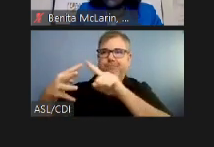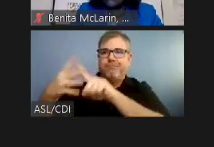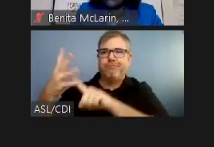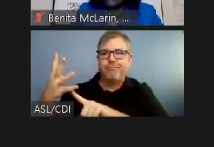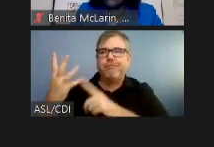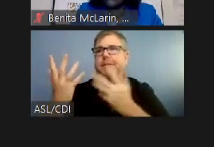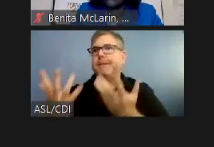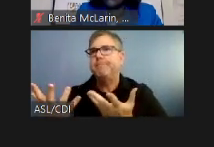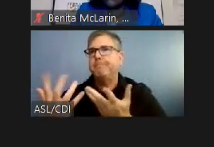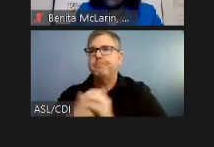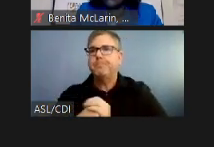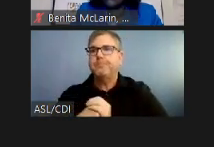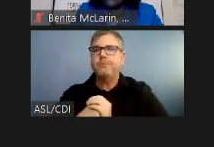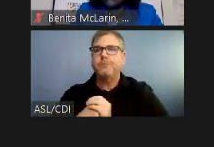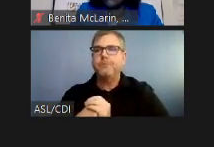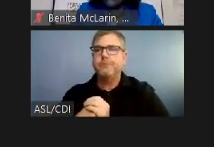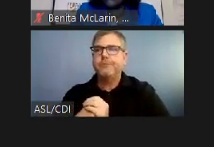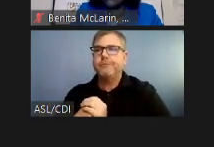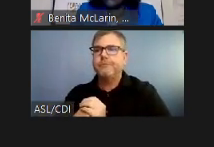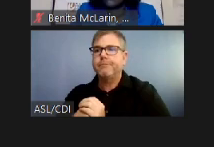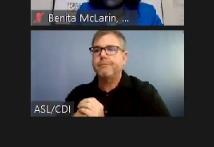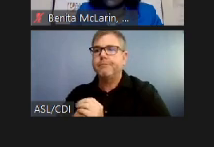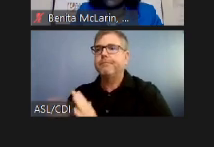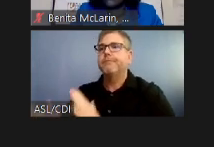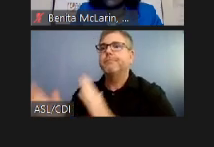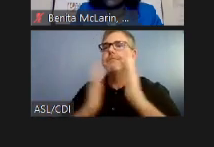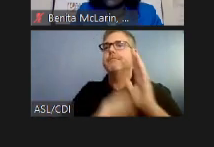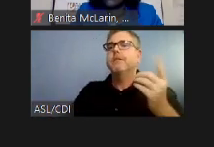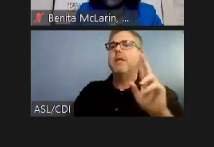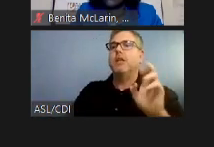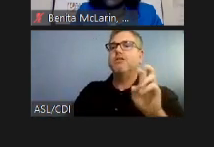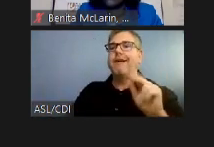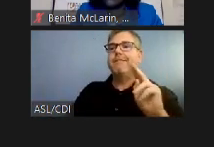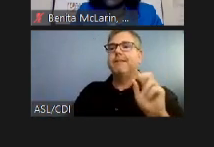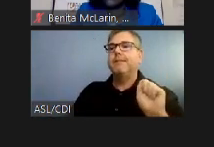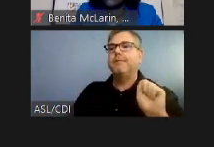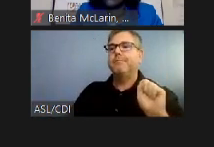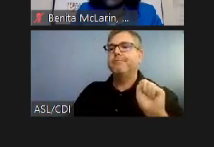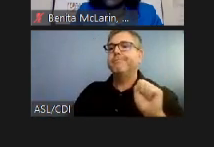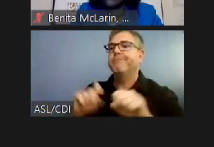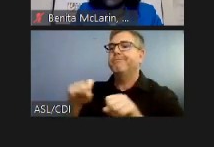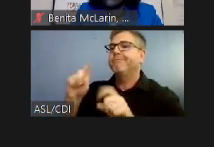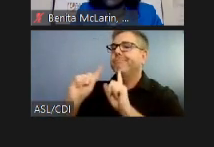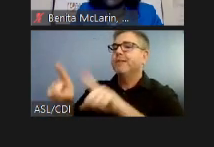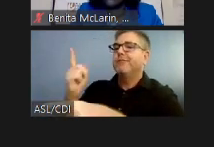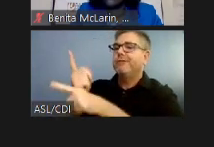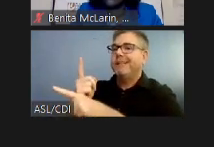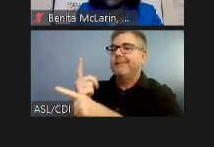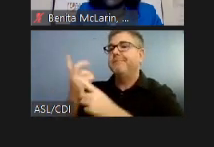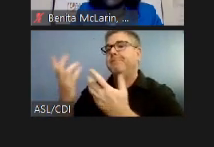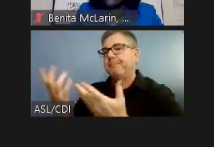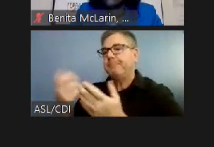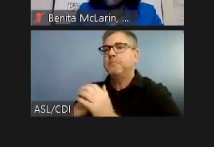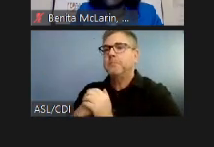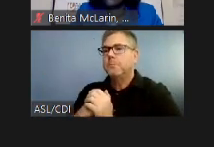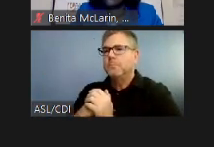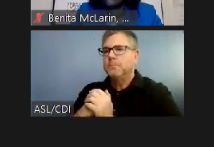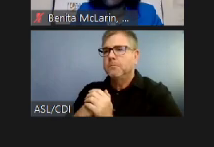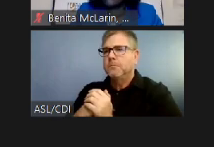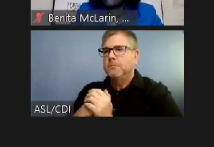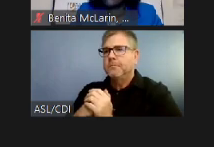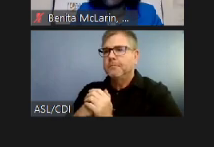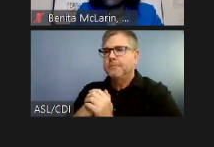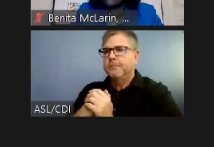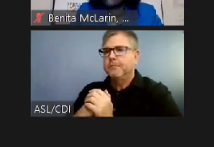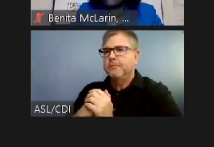categorically like we did with identifying, kind of what group that you're in terms of getting the word out there. Lainey, you mentioned the important one right